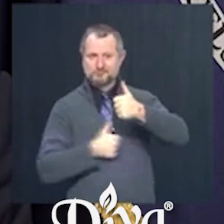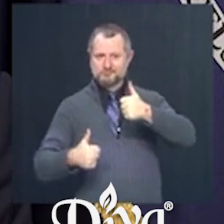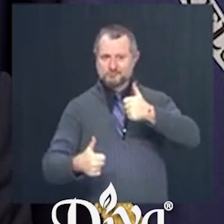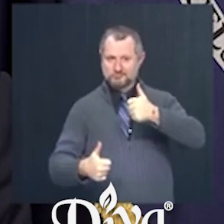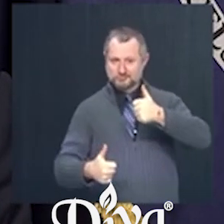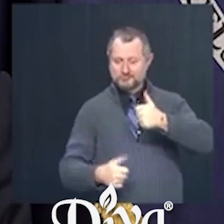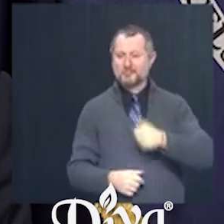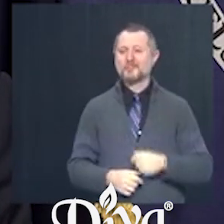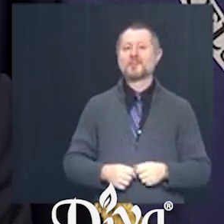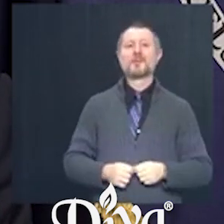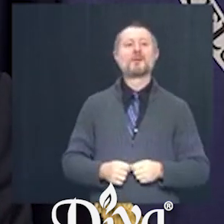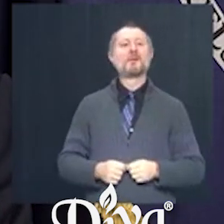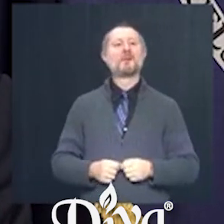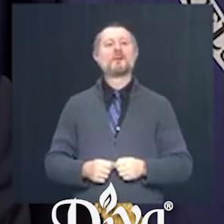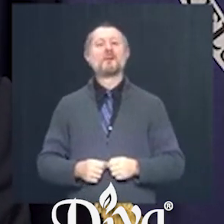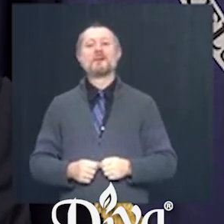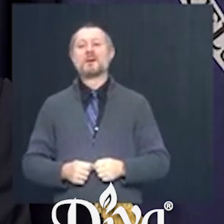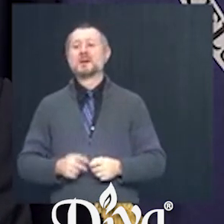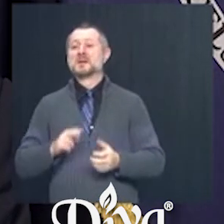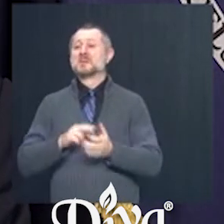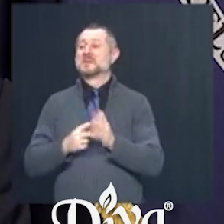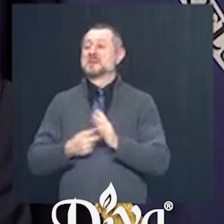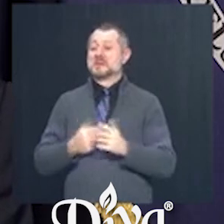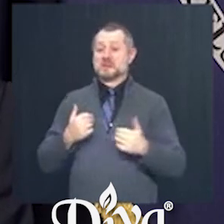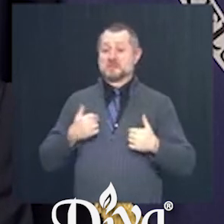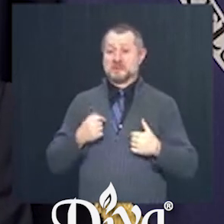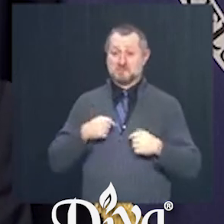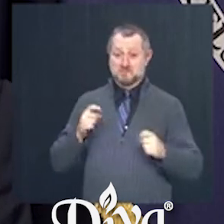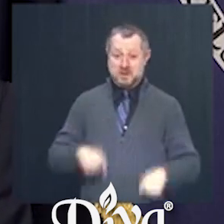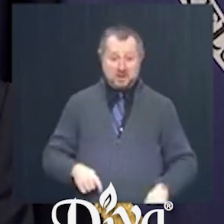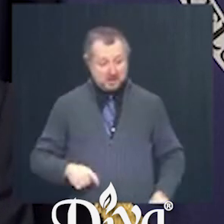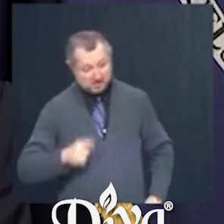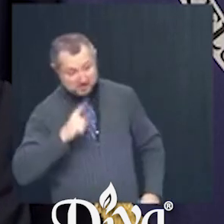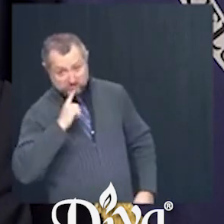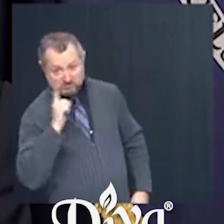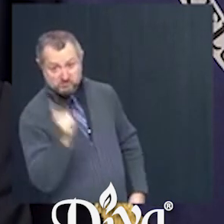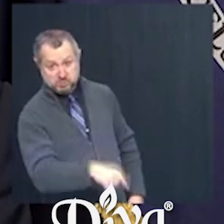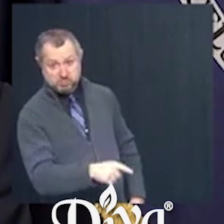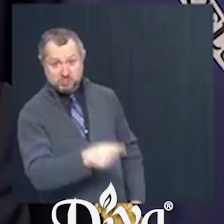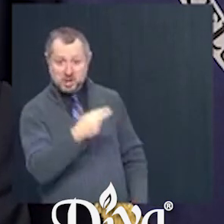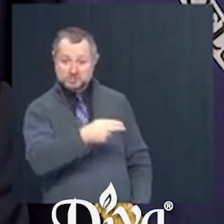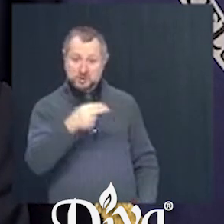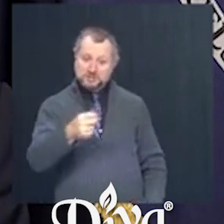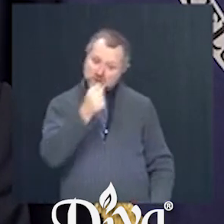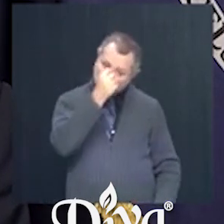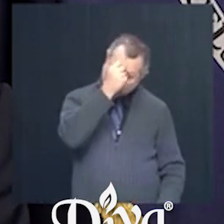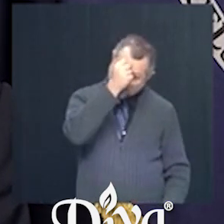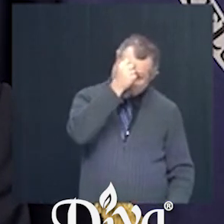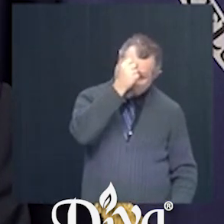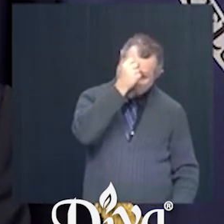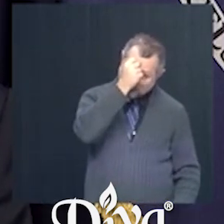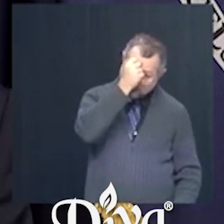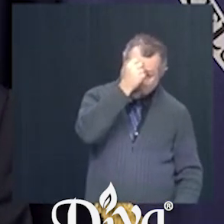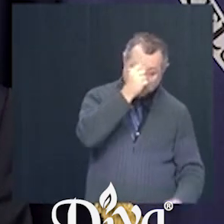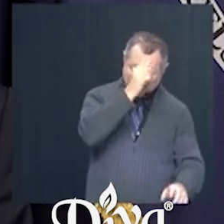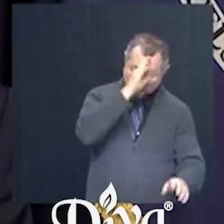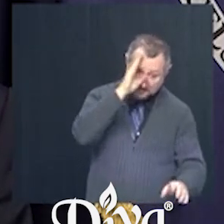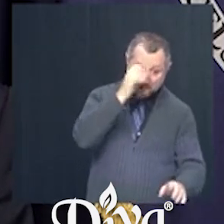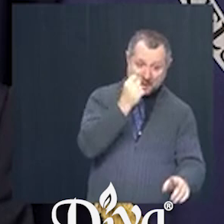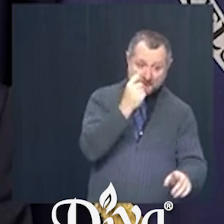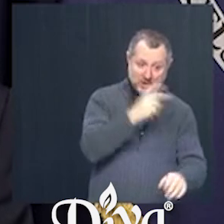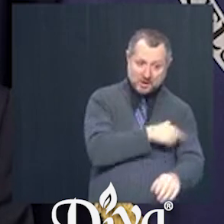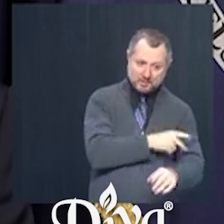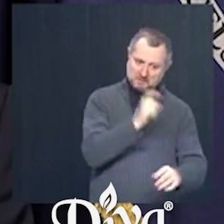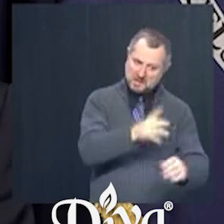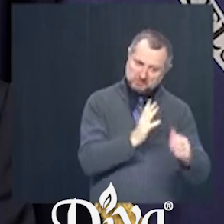Did you really need me to tell H&H, by the way, you have 11 hospitals? don't overwhelm one, distribute it